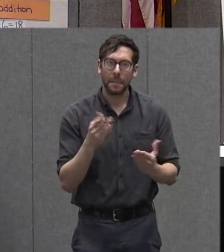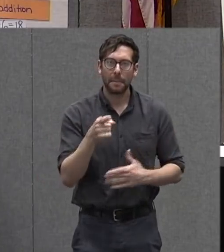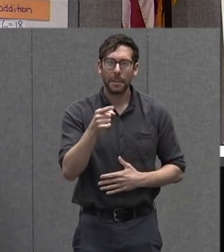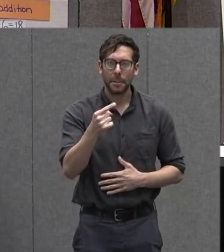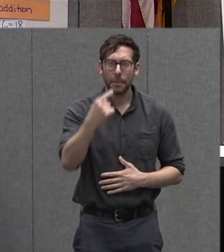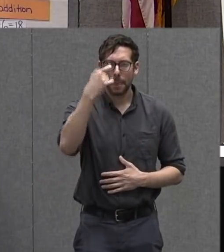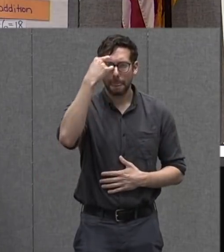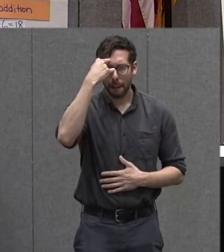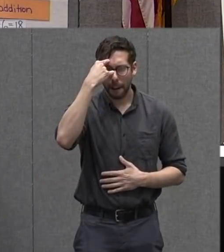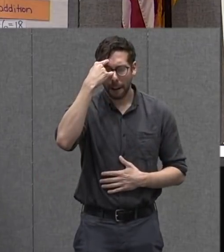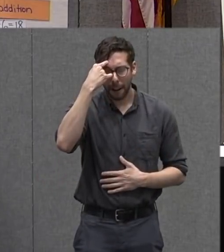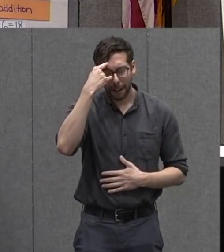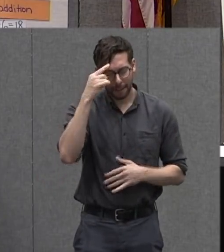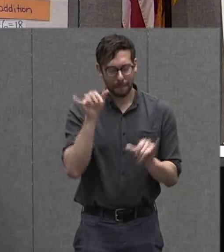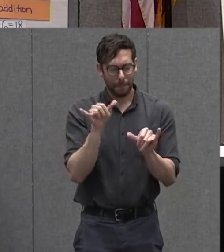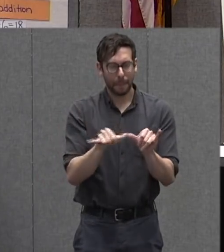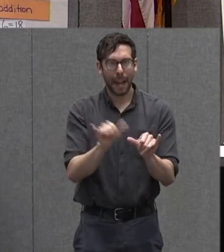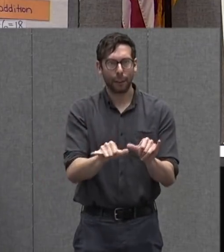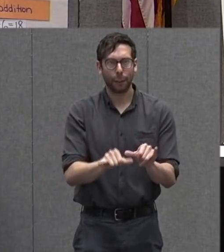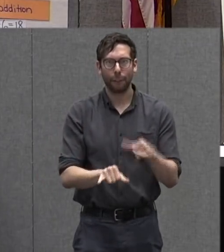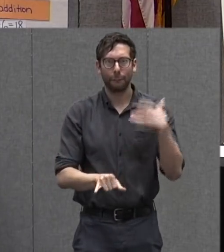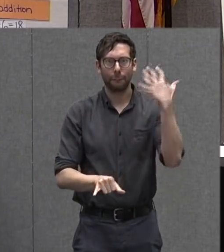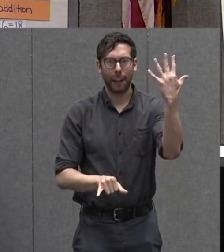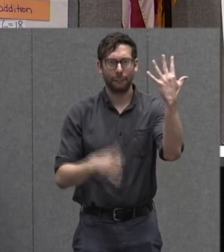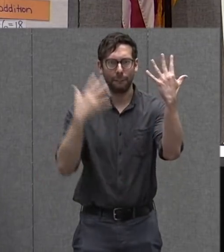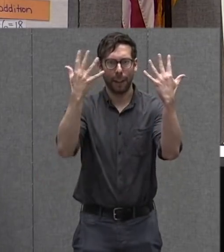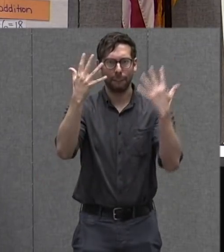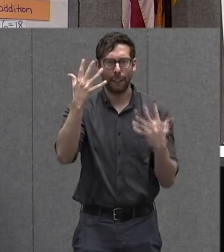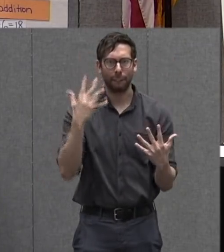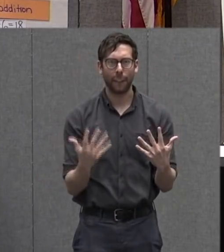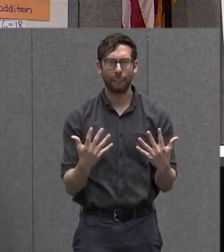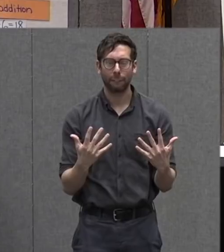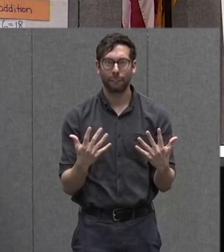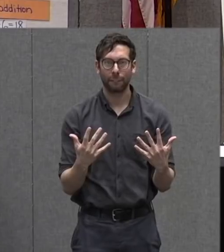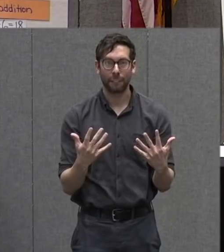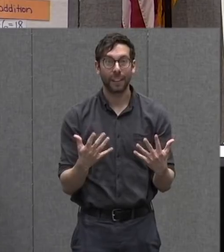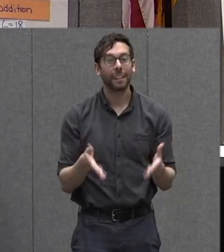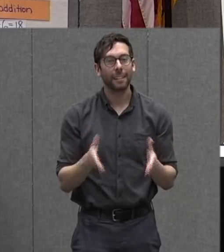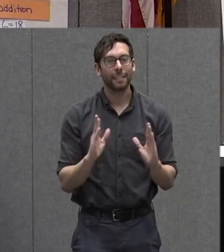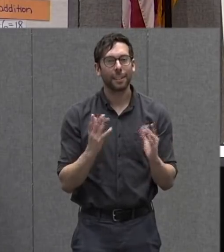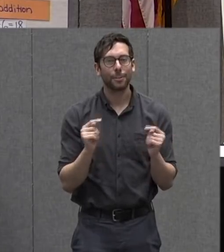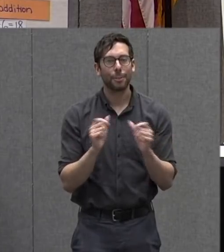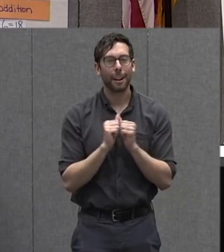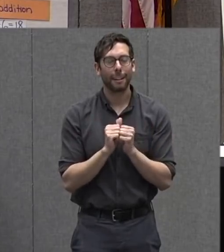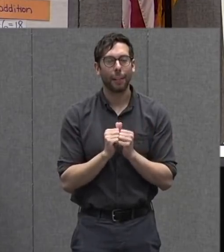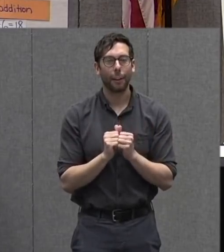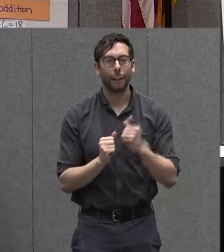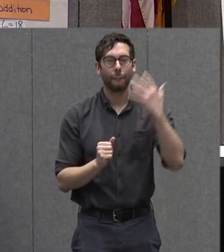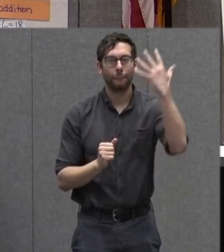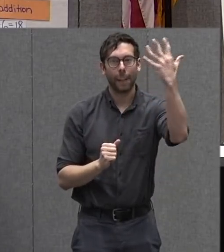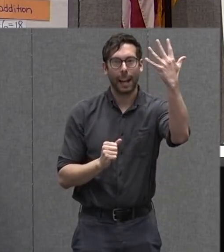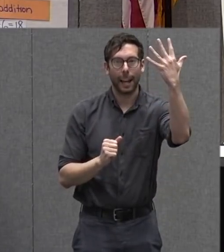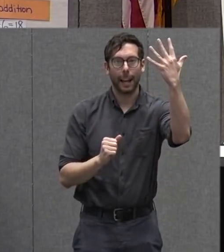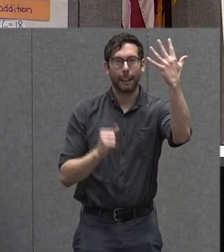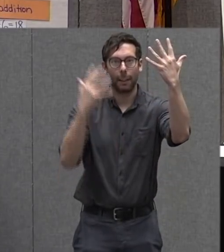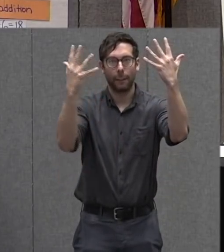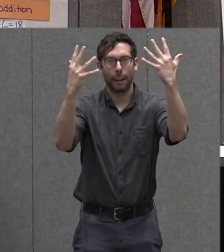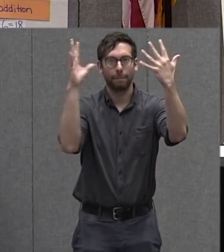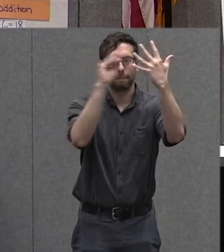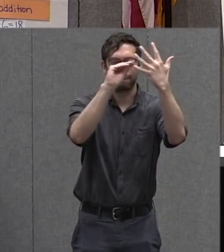count by 5s. Let's go ahead and try that together. So 5, 10, 15,